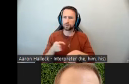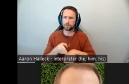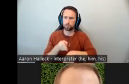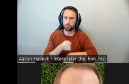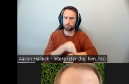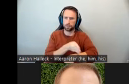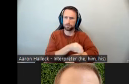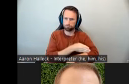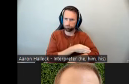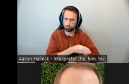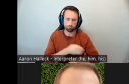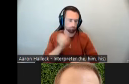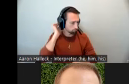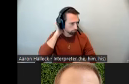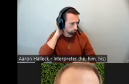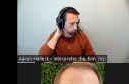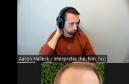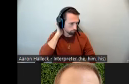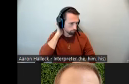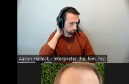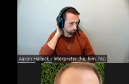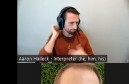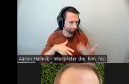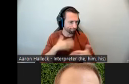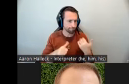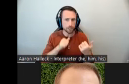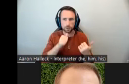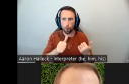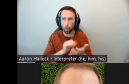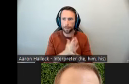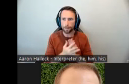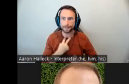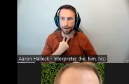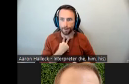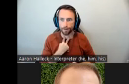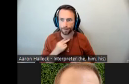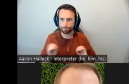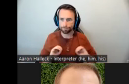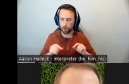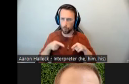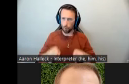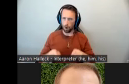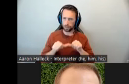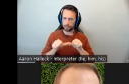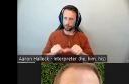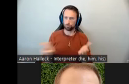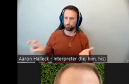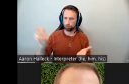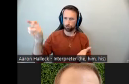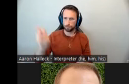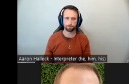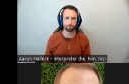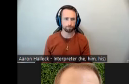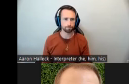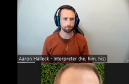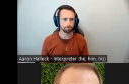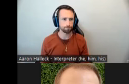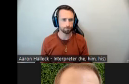so that we don't get stuck anywhere as we continue on this journey. Lastly,